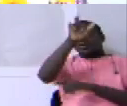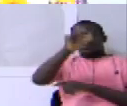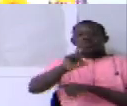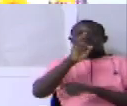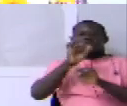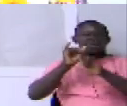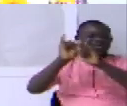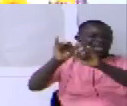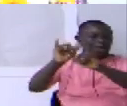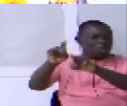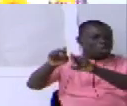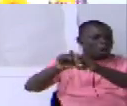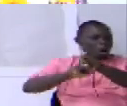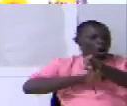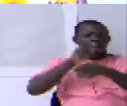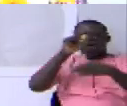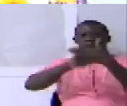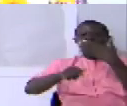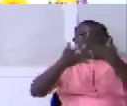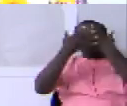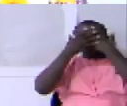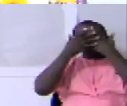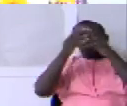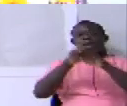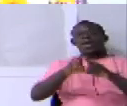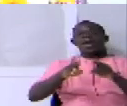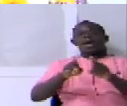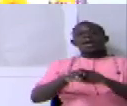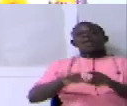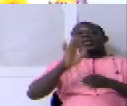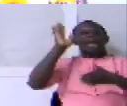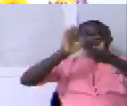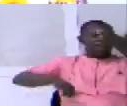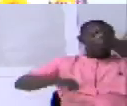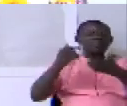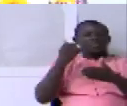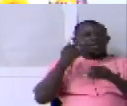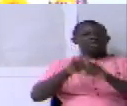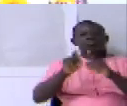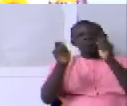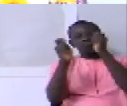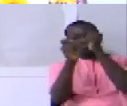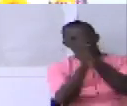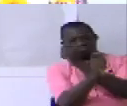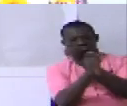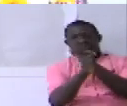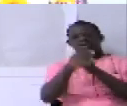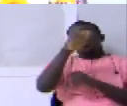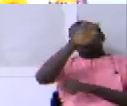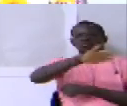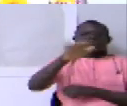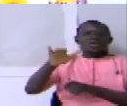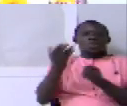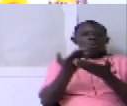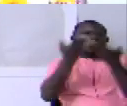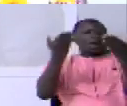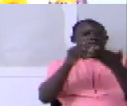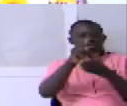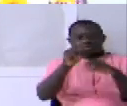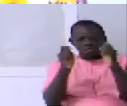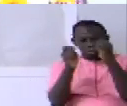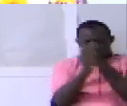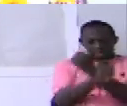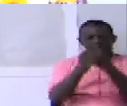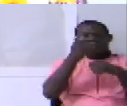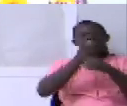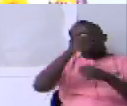prisons. Momondi meta kasokono. At the end of the day, you turn to be a kid. Alabandula ekana ke dindingoleti. Why I said you turn to be a kid?